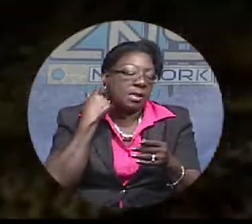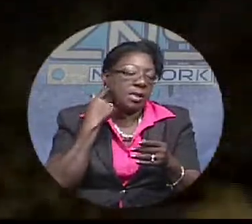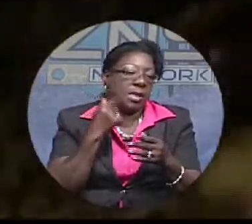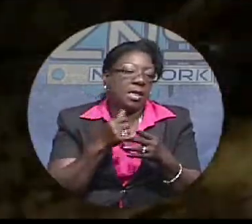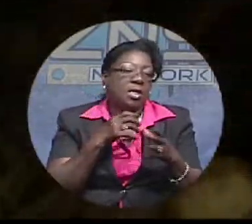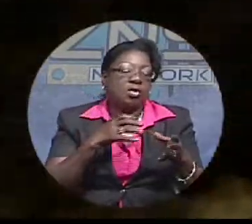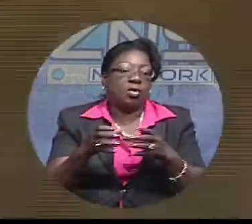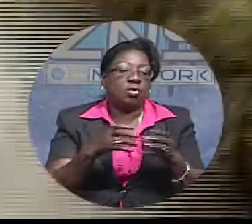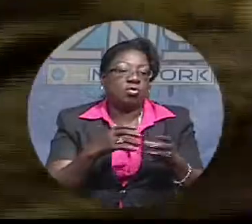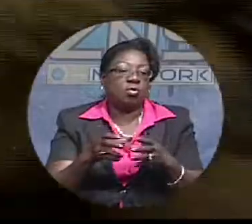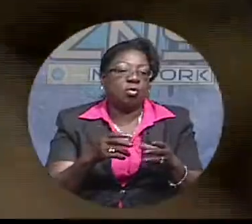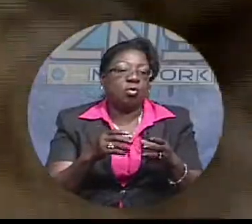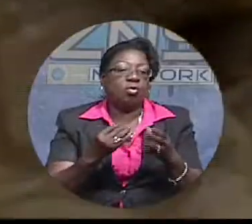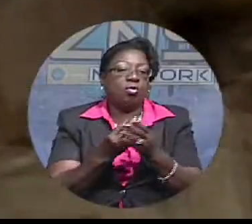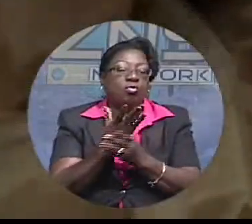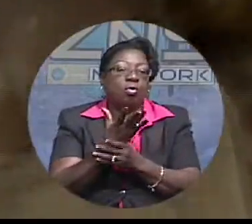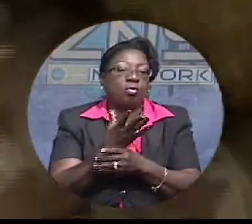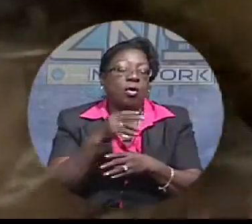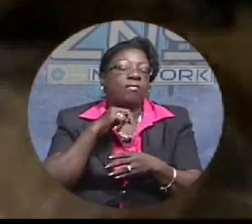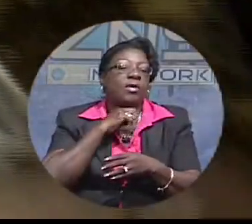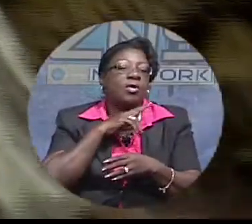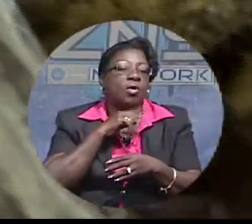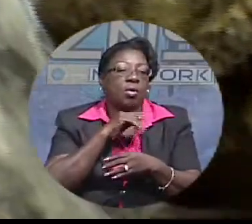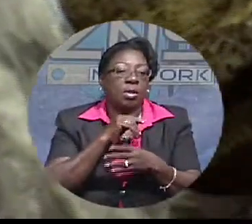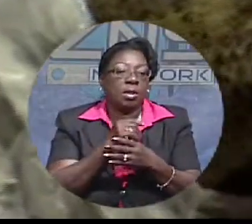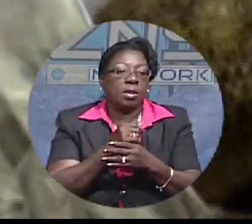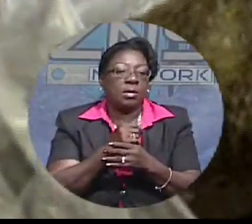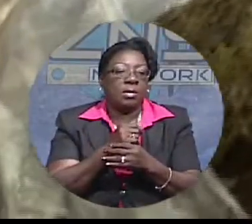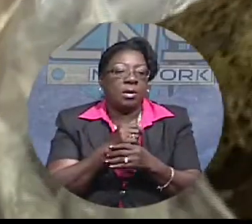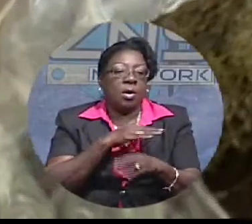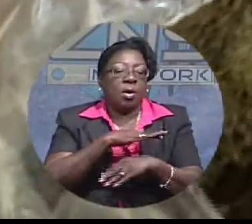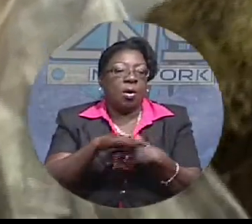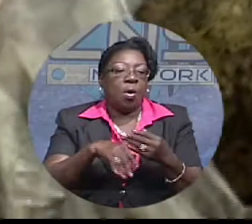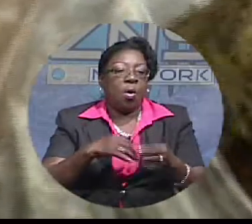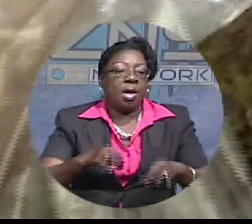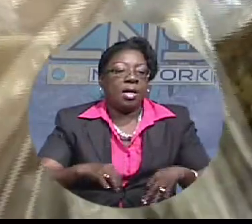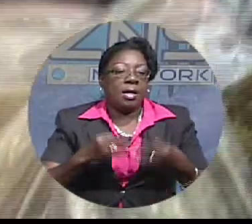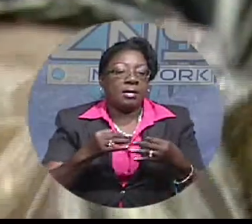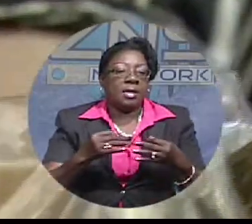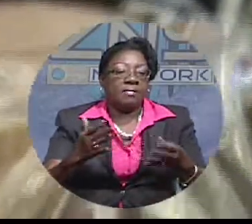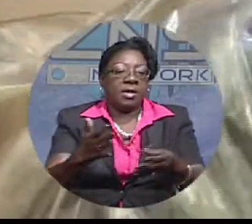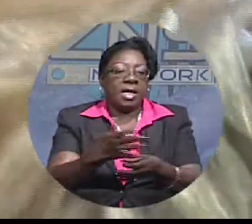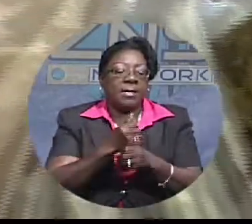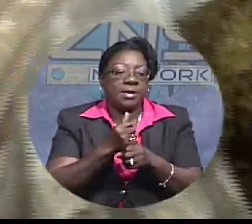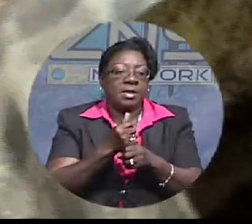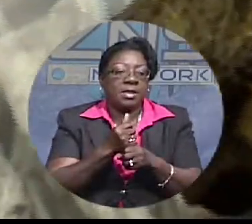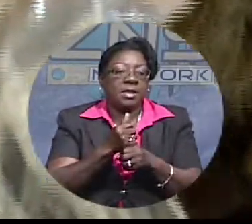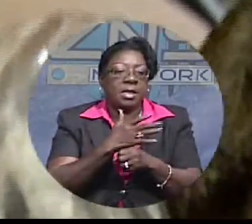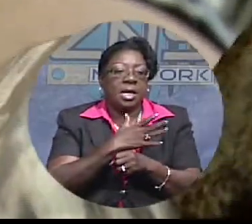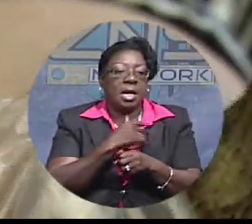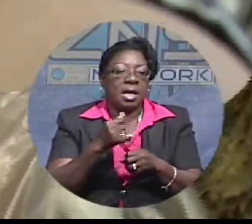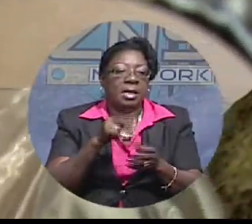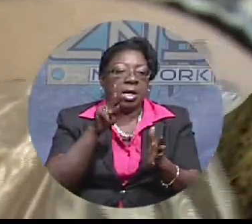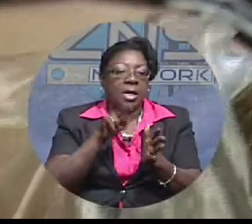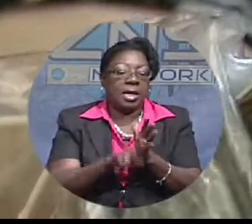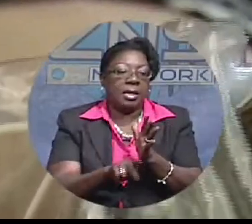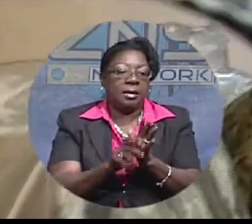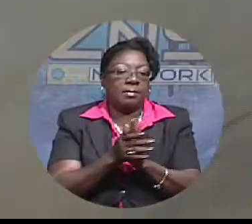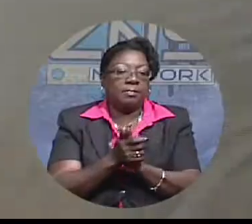the species, all life stages have to be captured and or